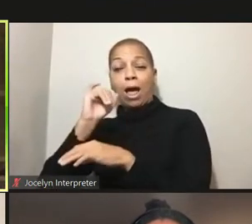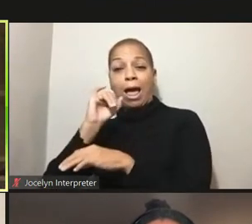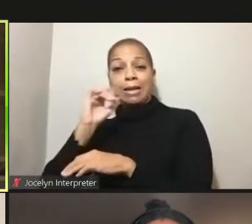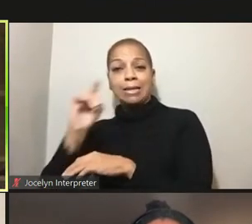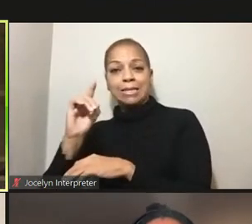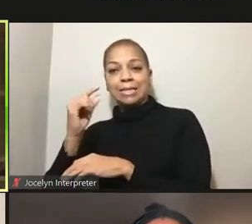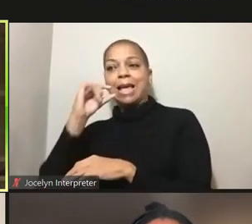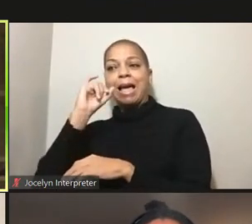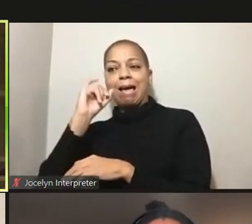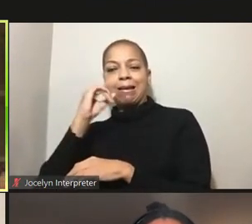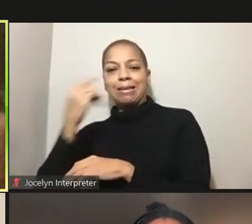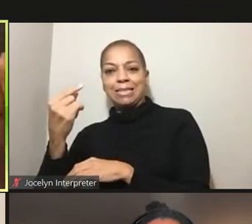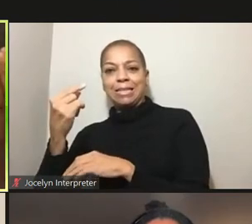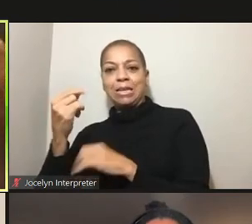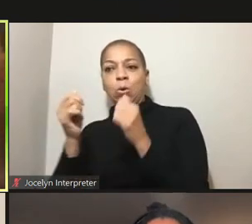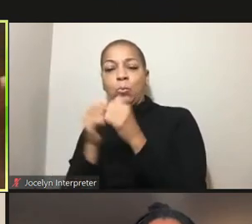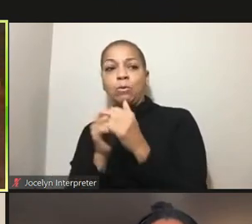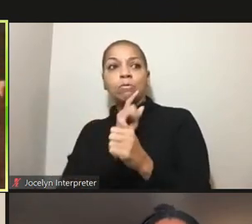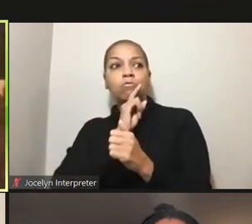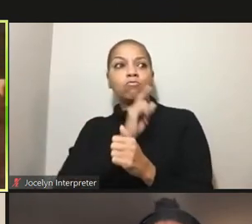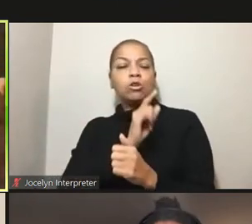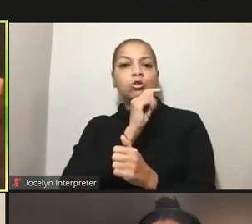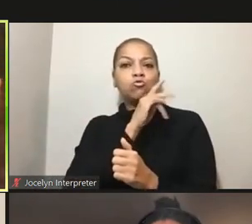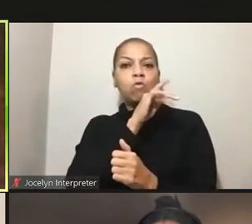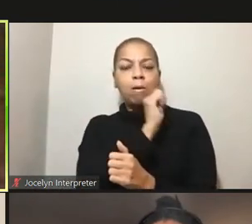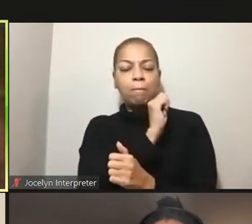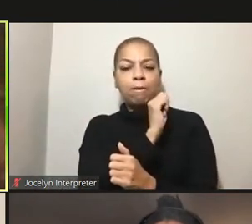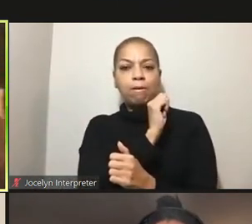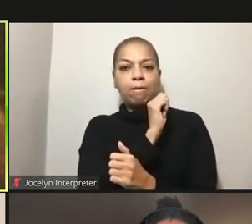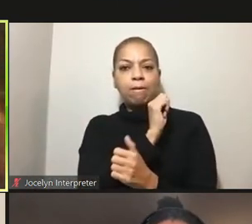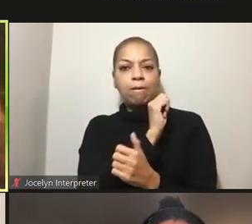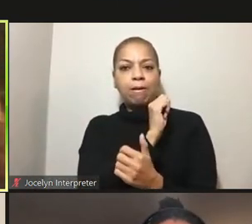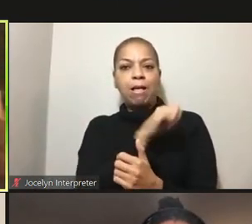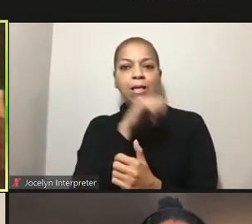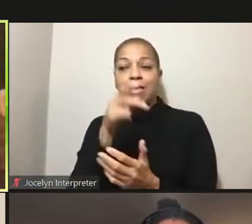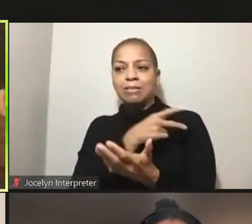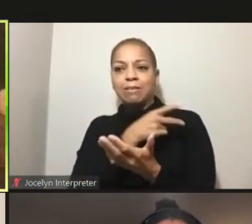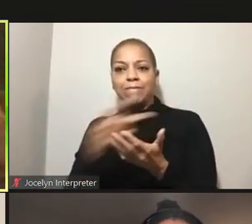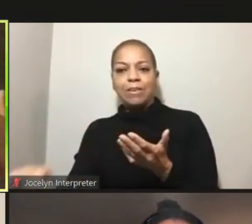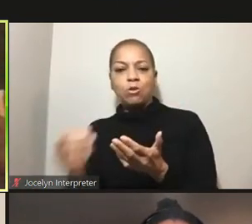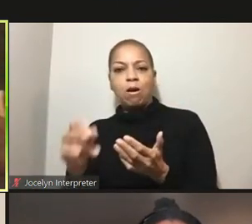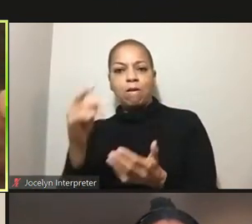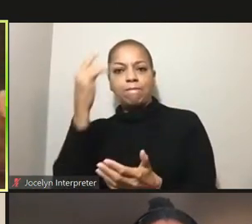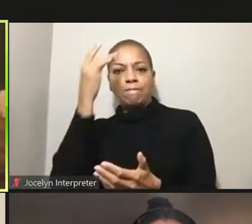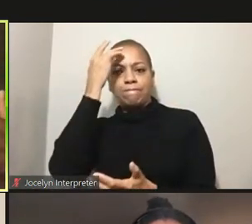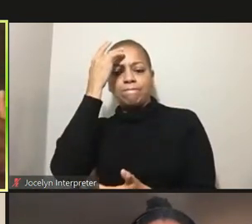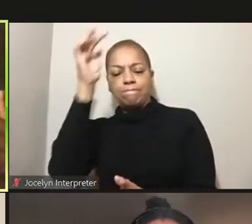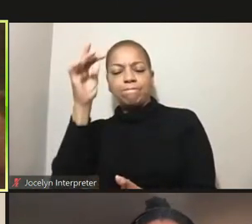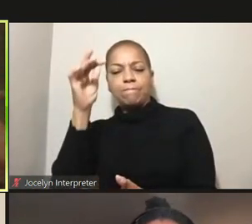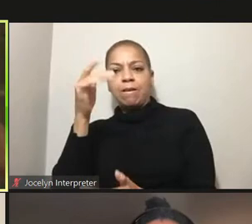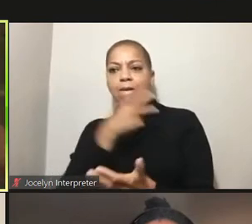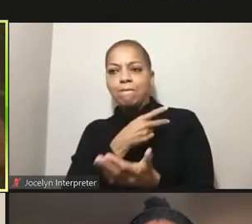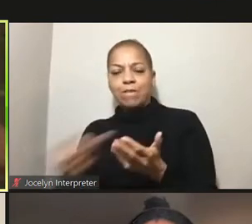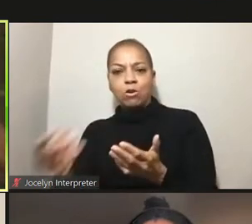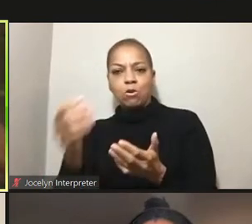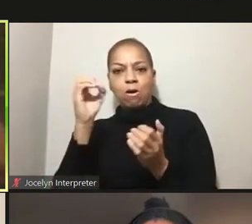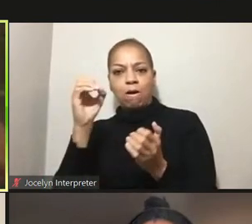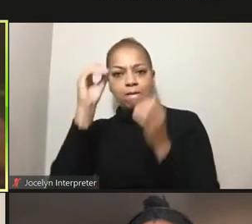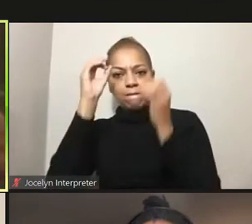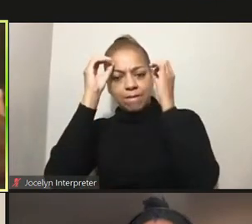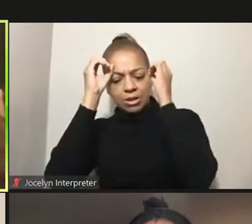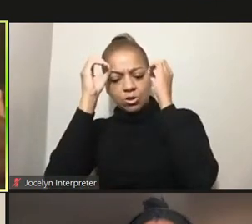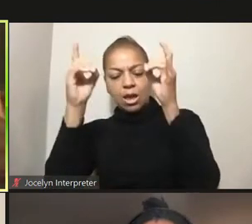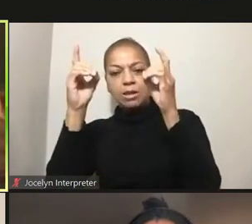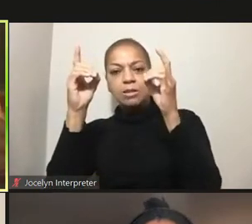trauma, right? And that is a failure of intelligence. It's a failure of education, and it's a failure of